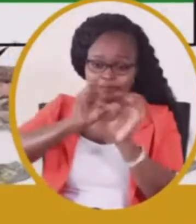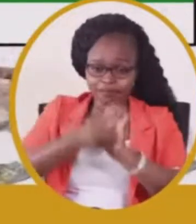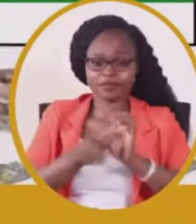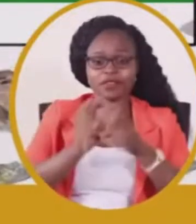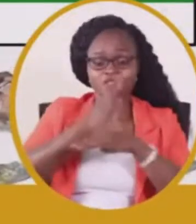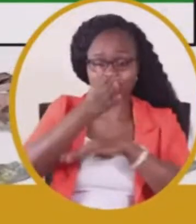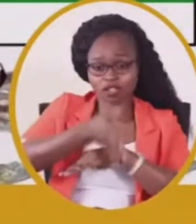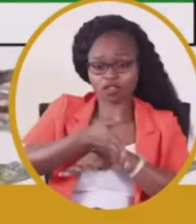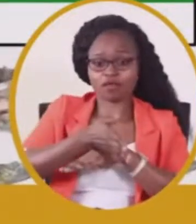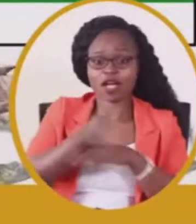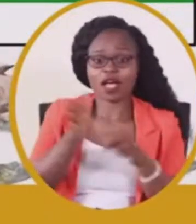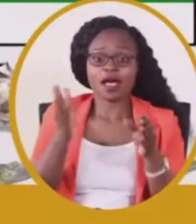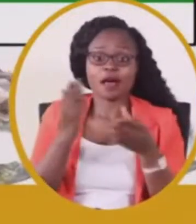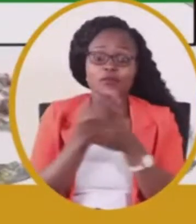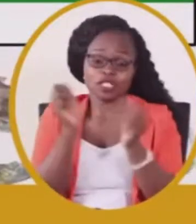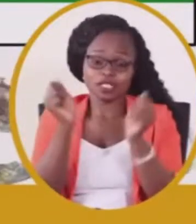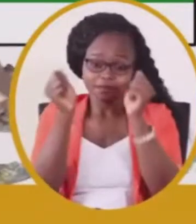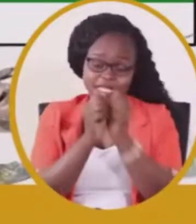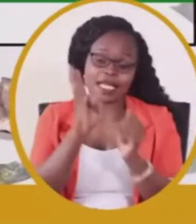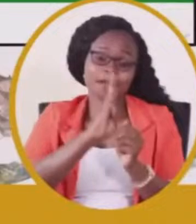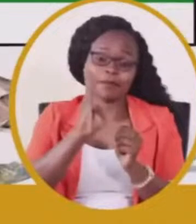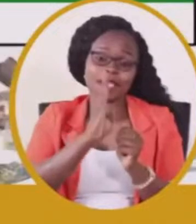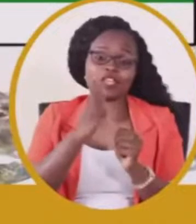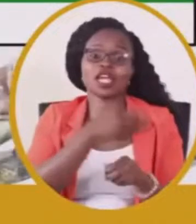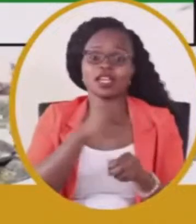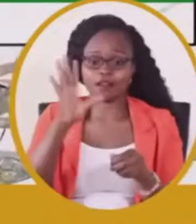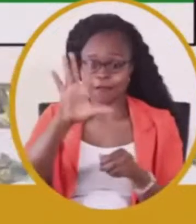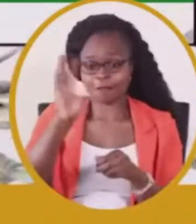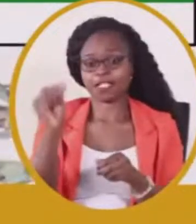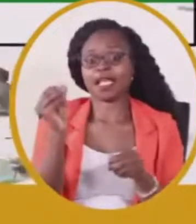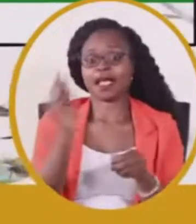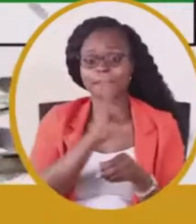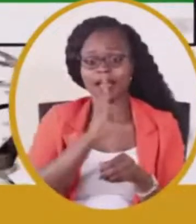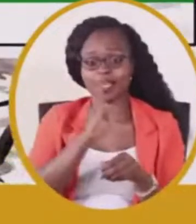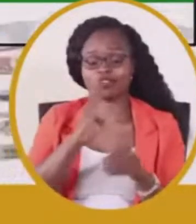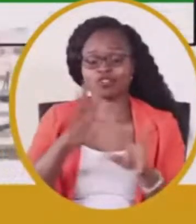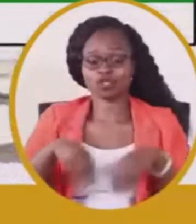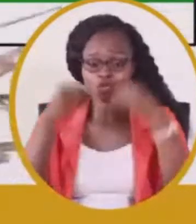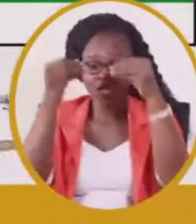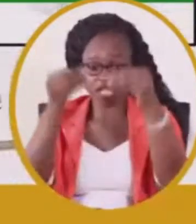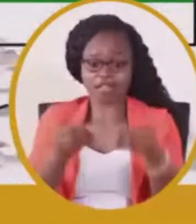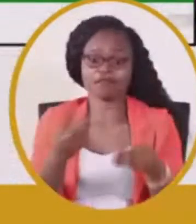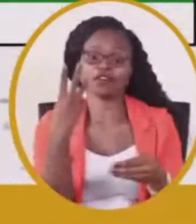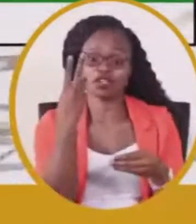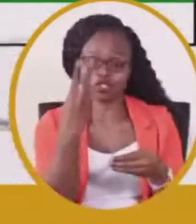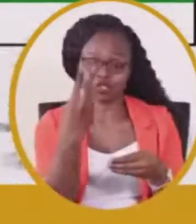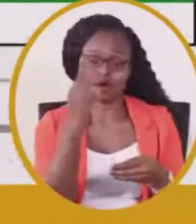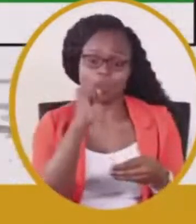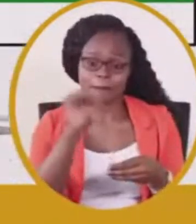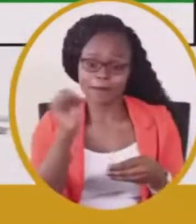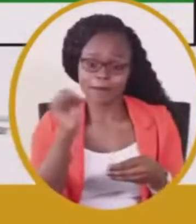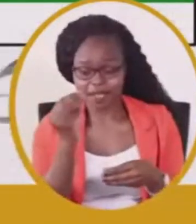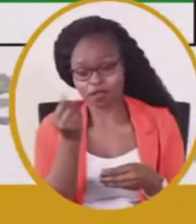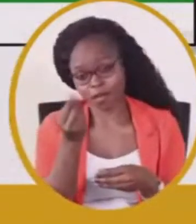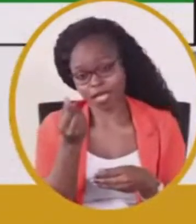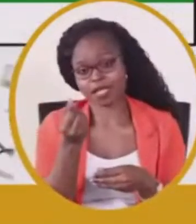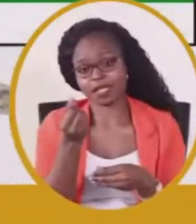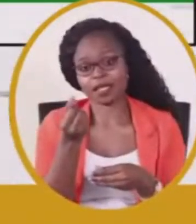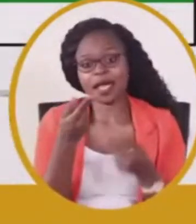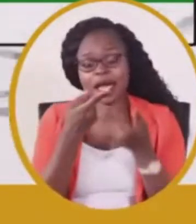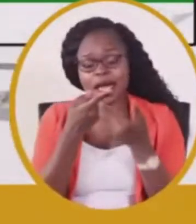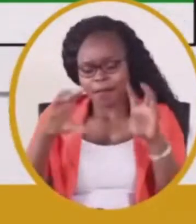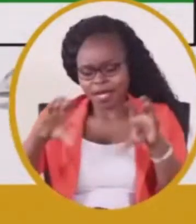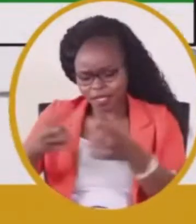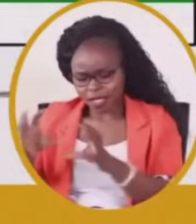of between 10 billion and 50 billion Kenya shillings are required to pay 2 million Kenya shillings, while firms